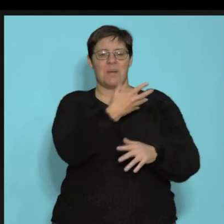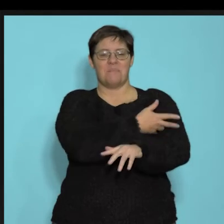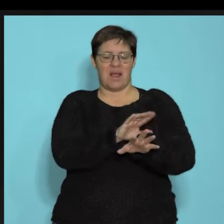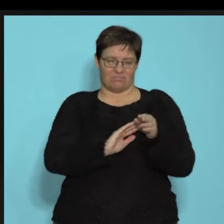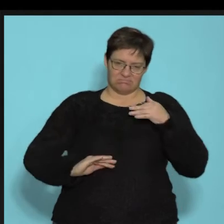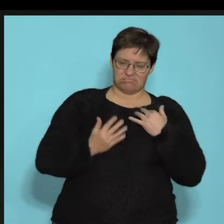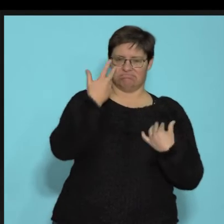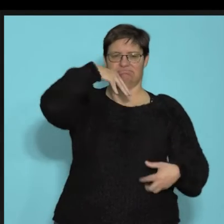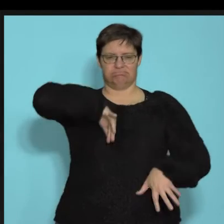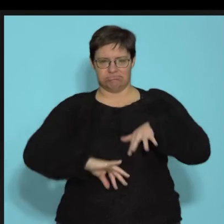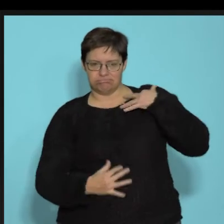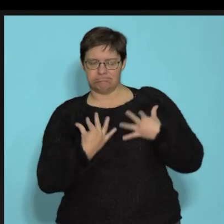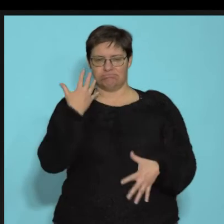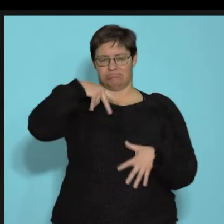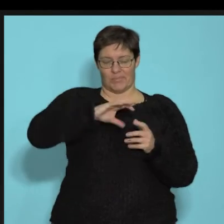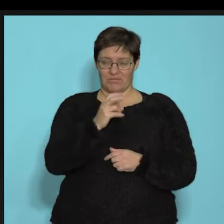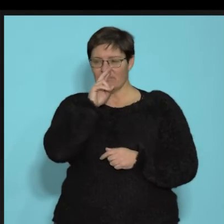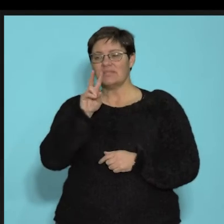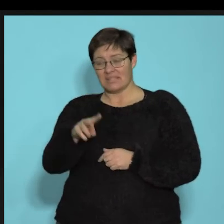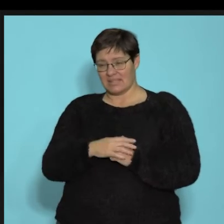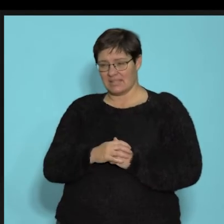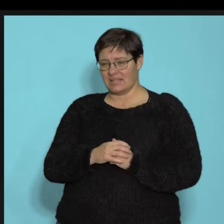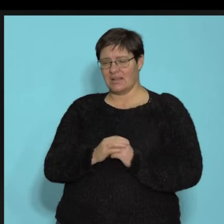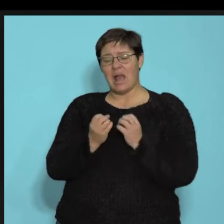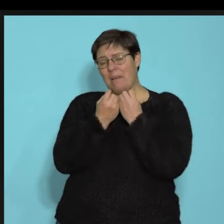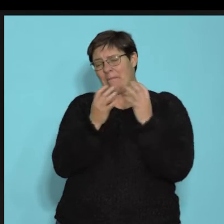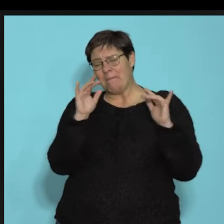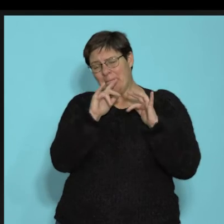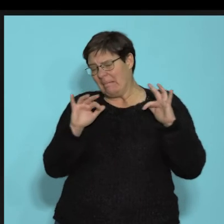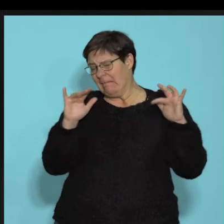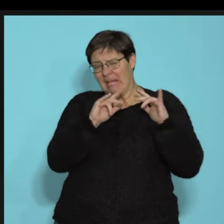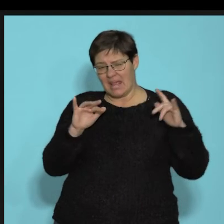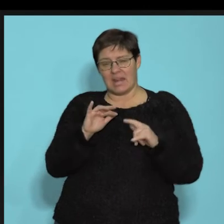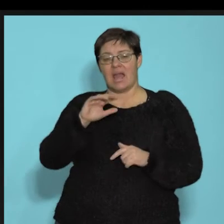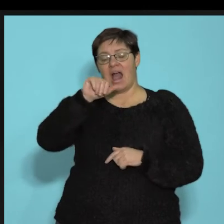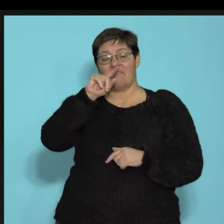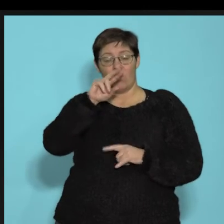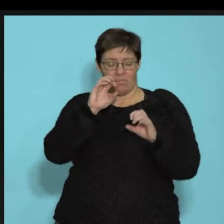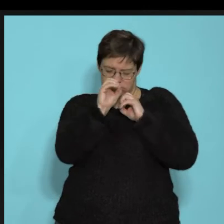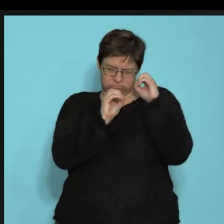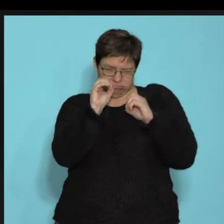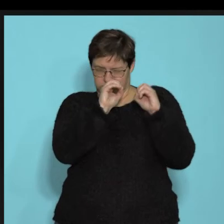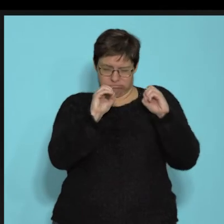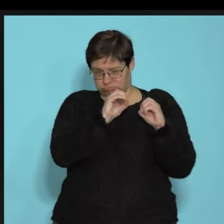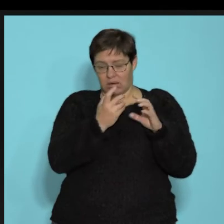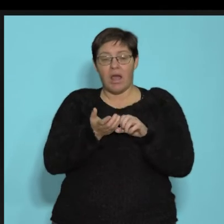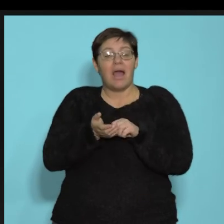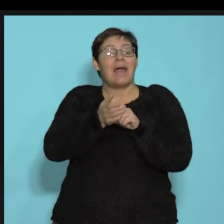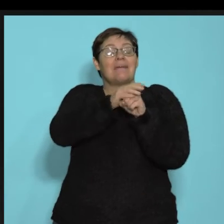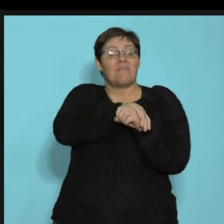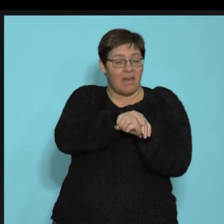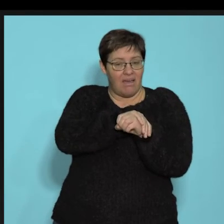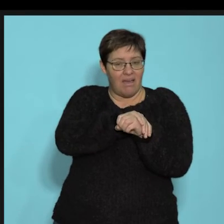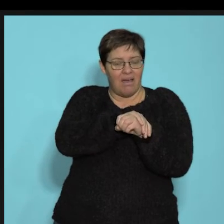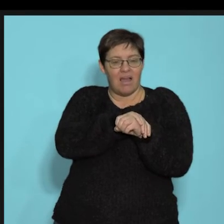be blood. Now, if you have a look here, these are millions of tiny alveoles, and they are covered